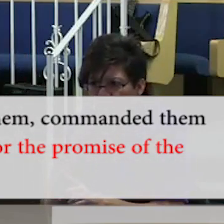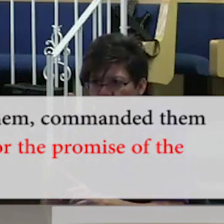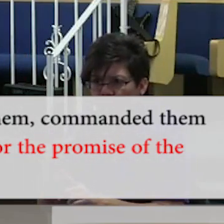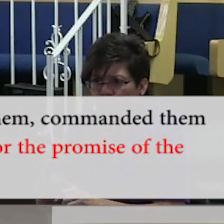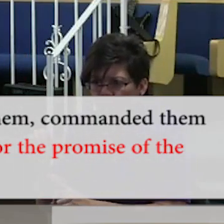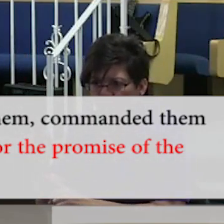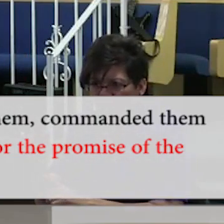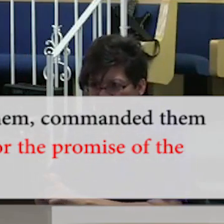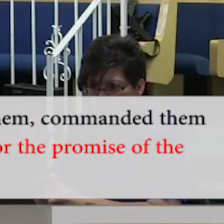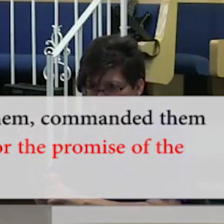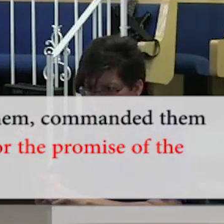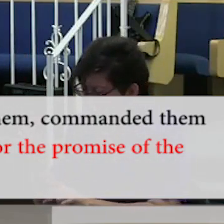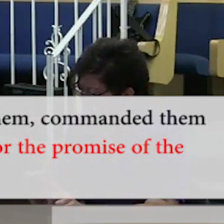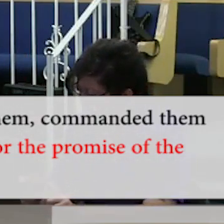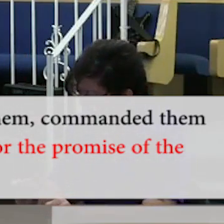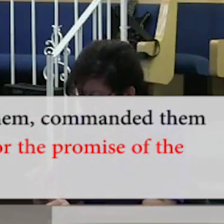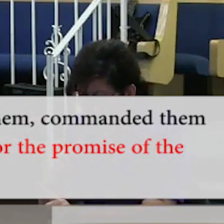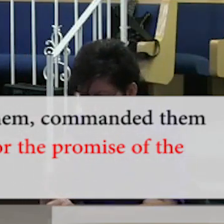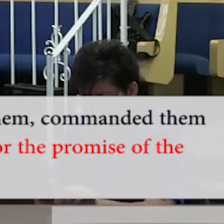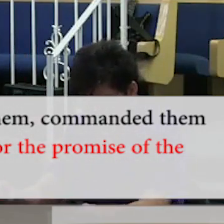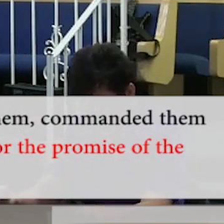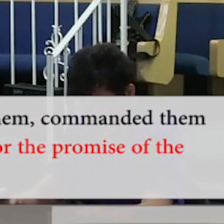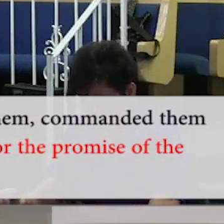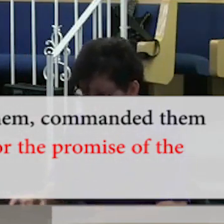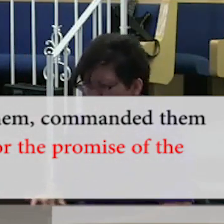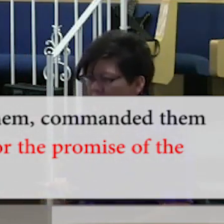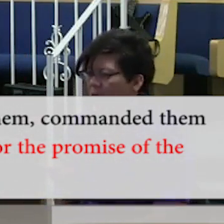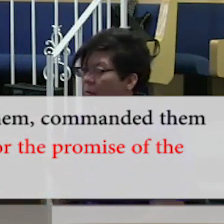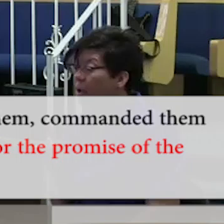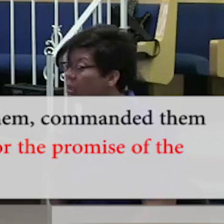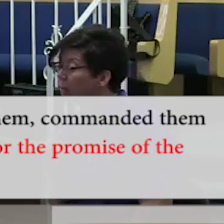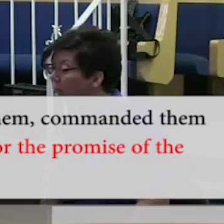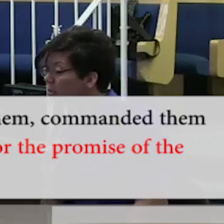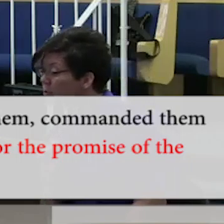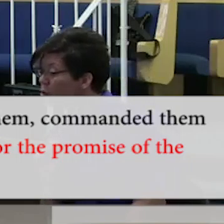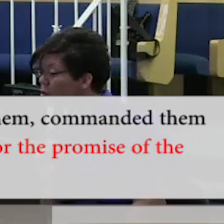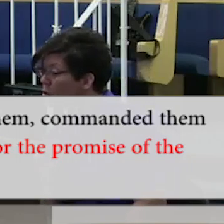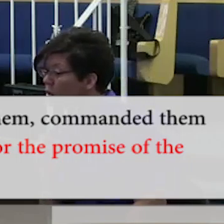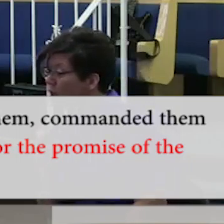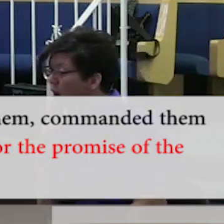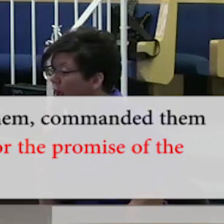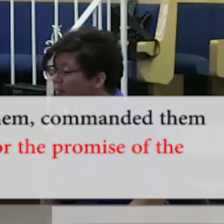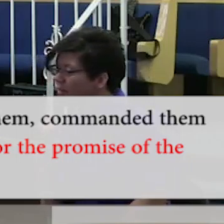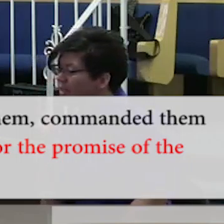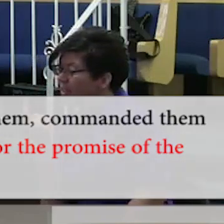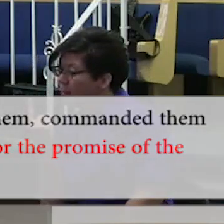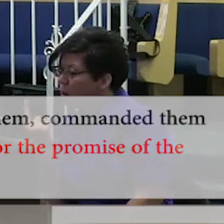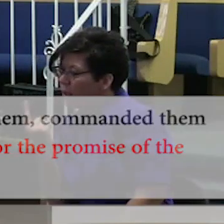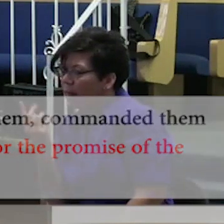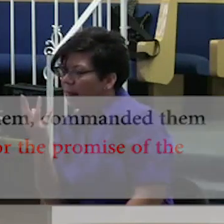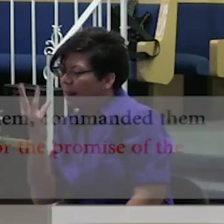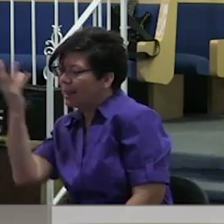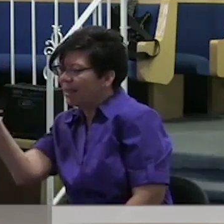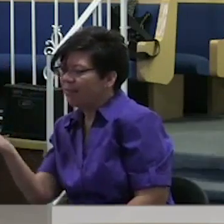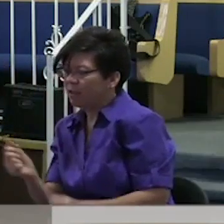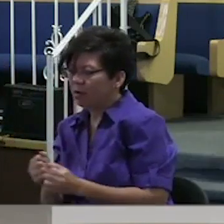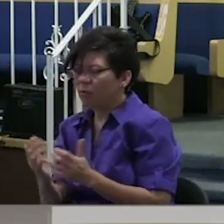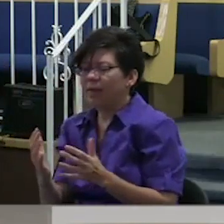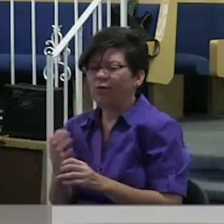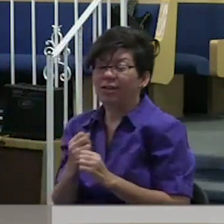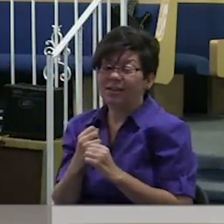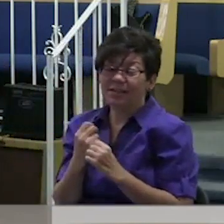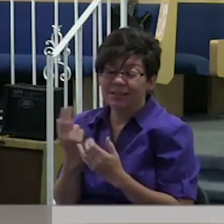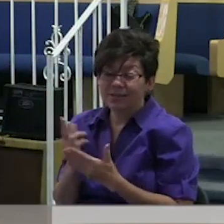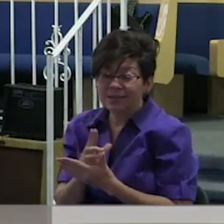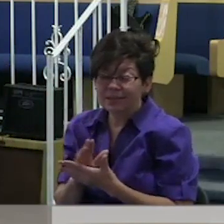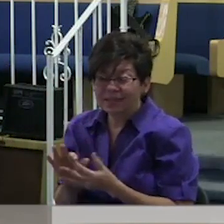should not depart from Jerusalem, but there was that possibility of somebody leaving without receiving what